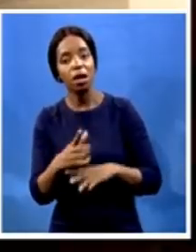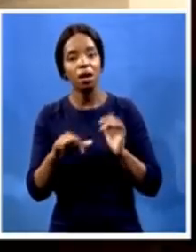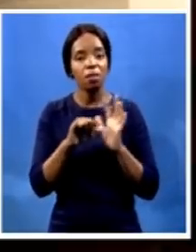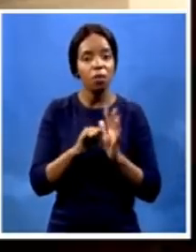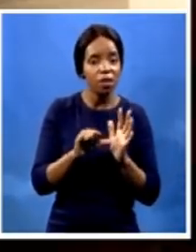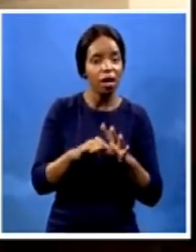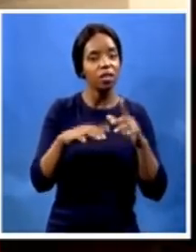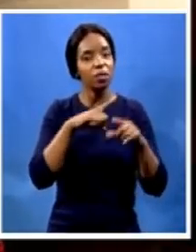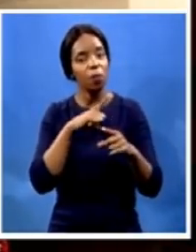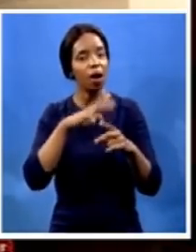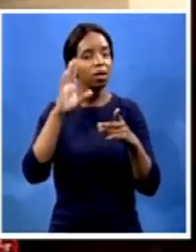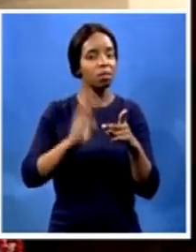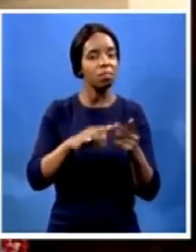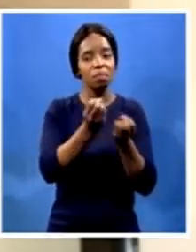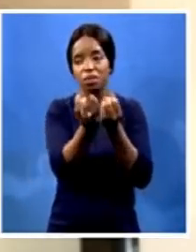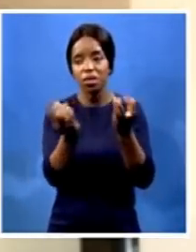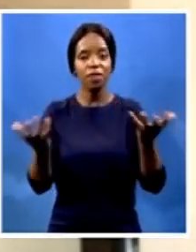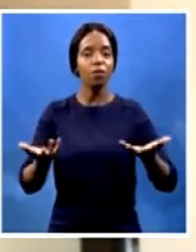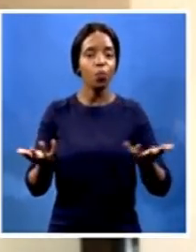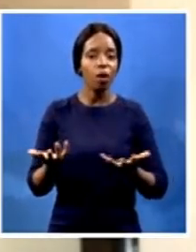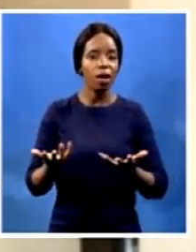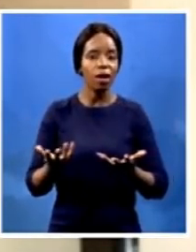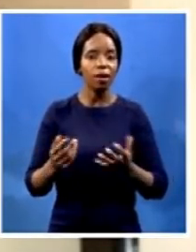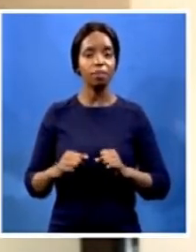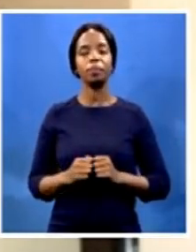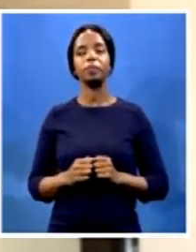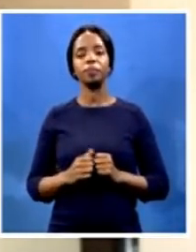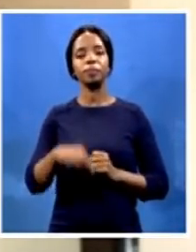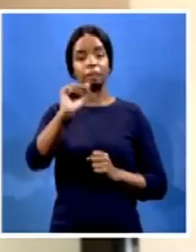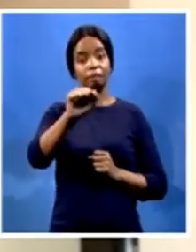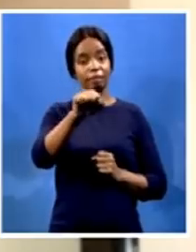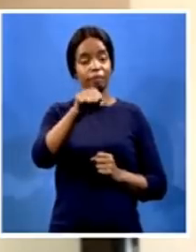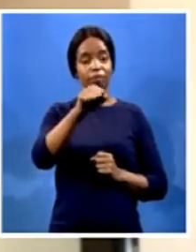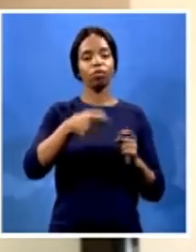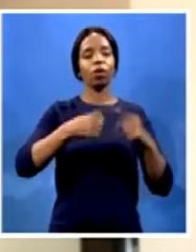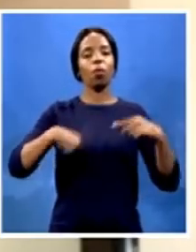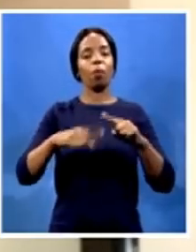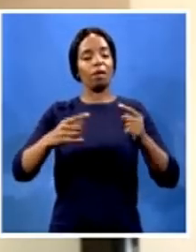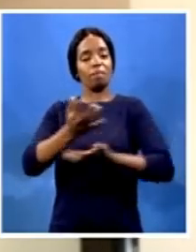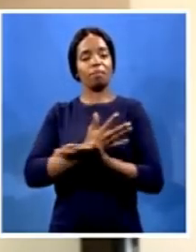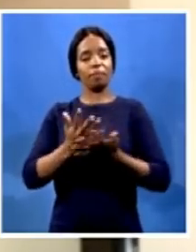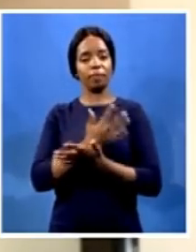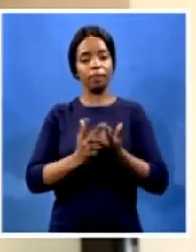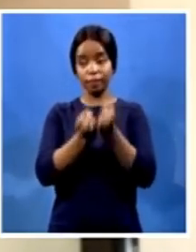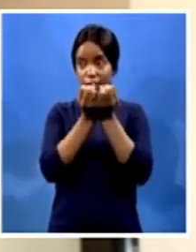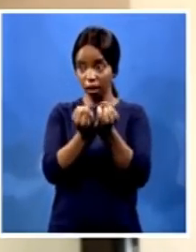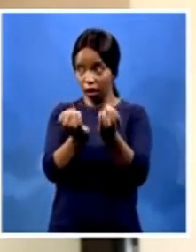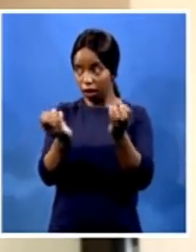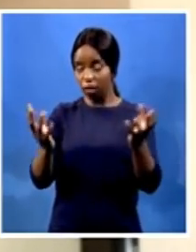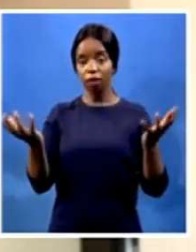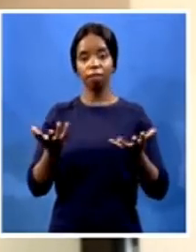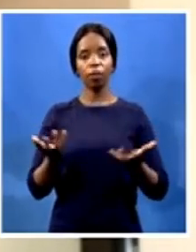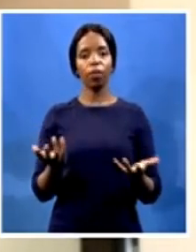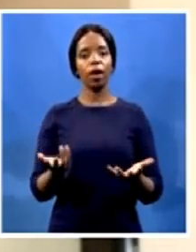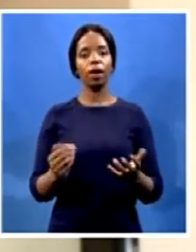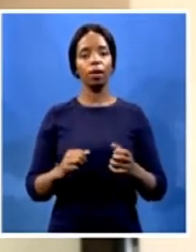we were talking about where it's distributed. Yeah. So most importantly, it's being distributed amongst the homeless shelters.